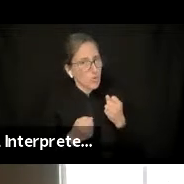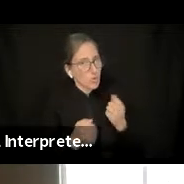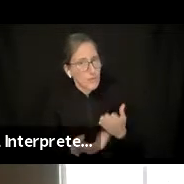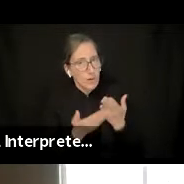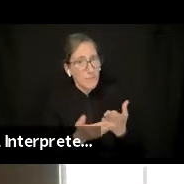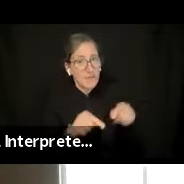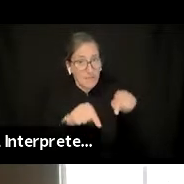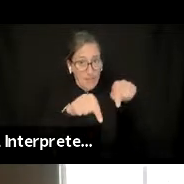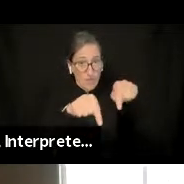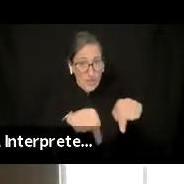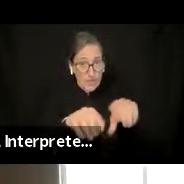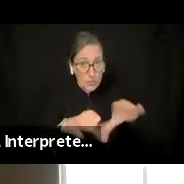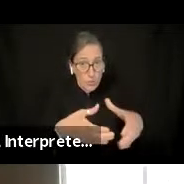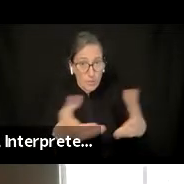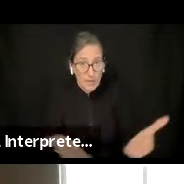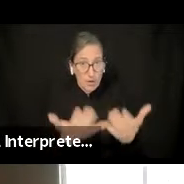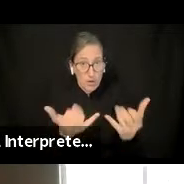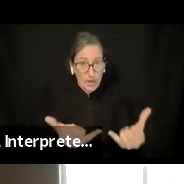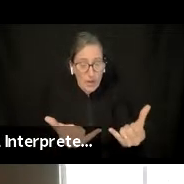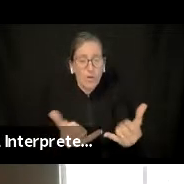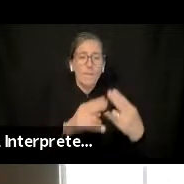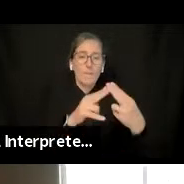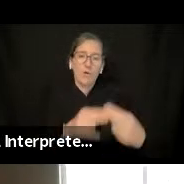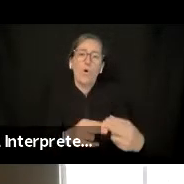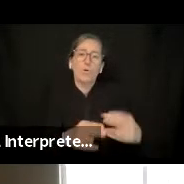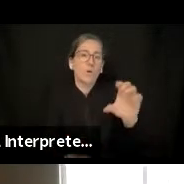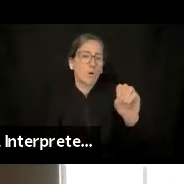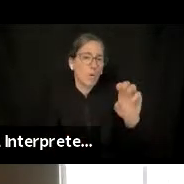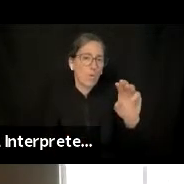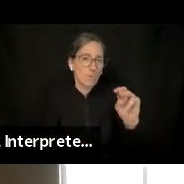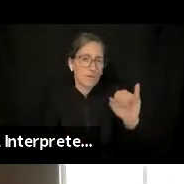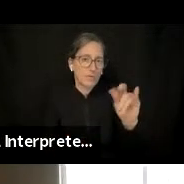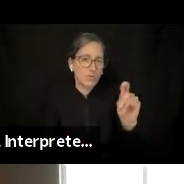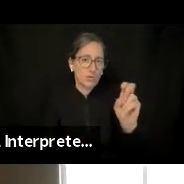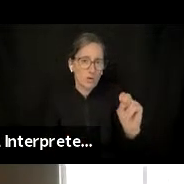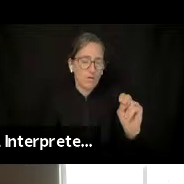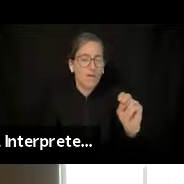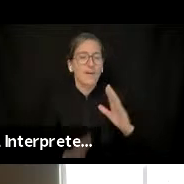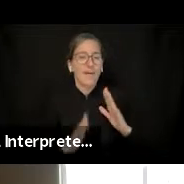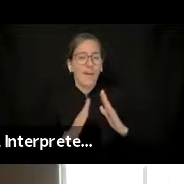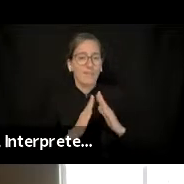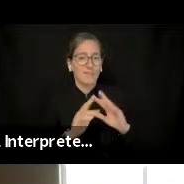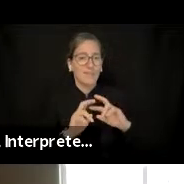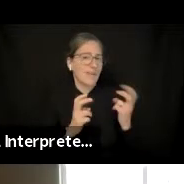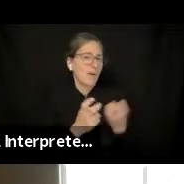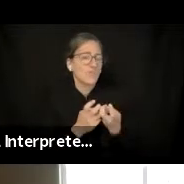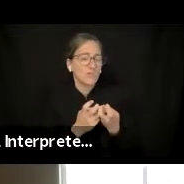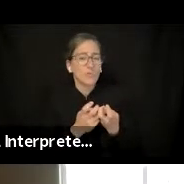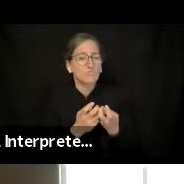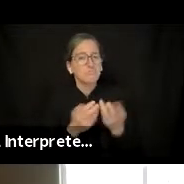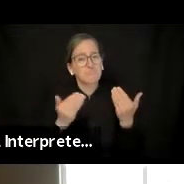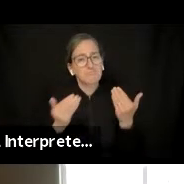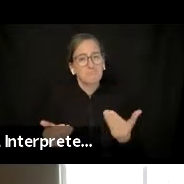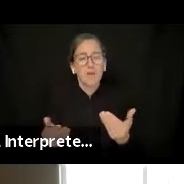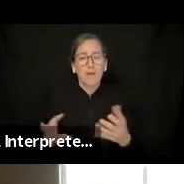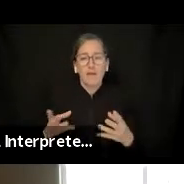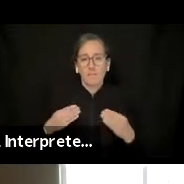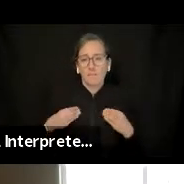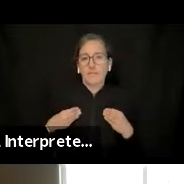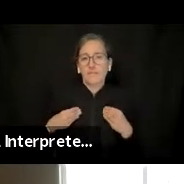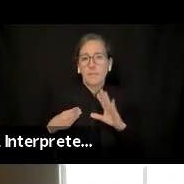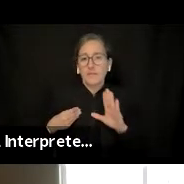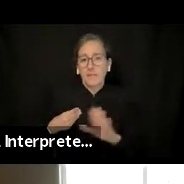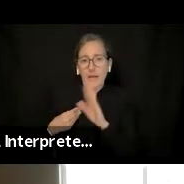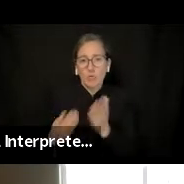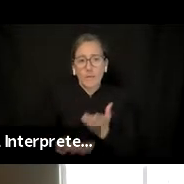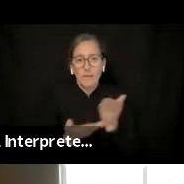city staff and city council deferred to that recommendation. We have a code